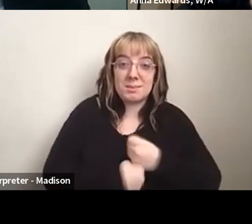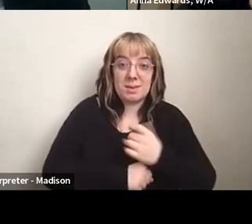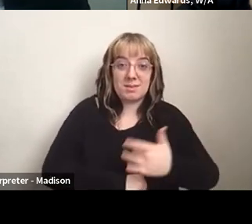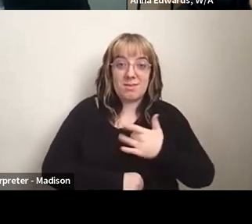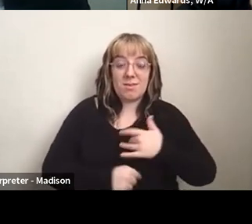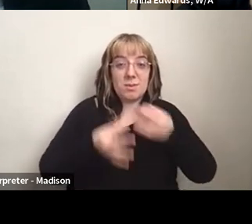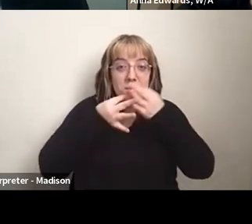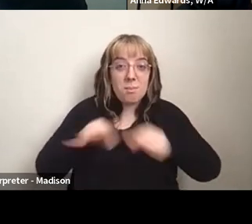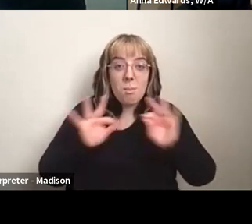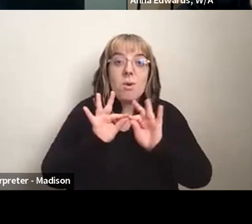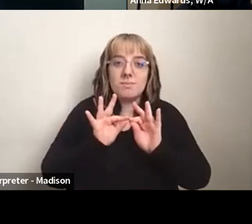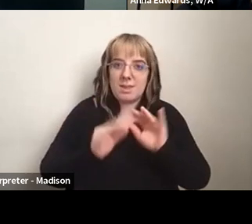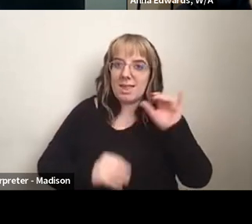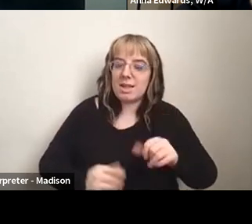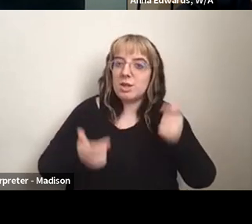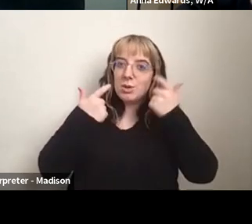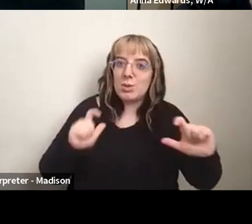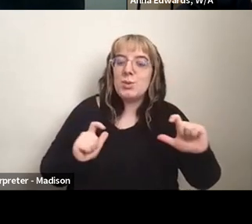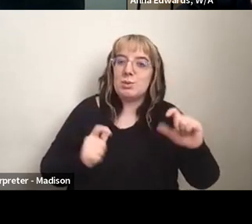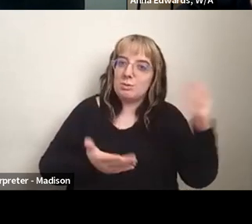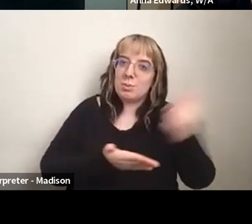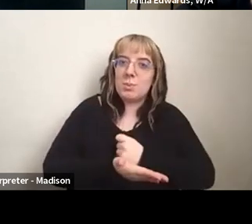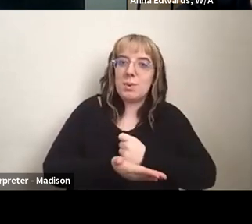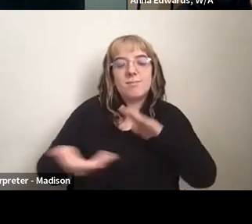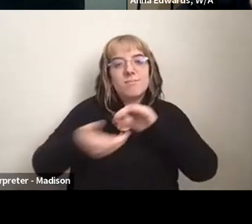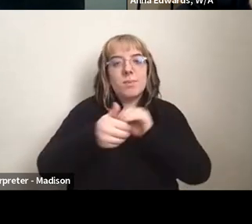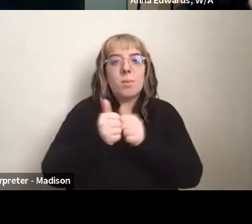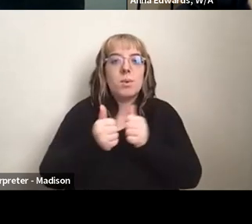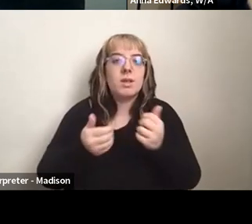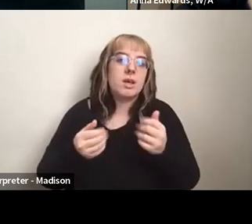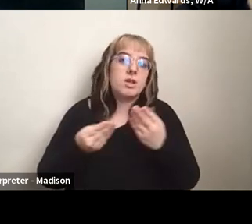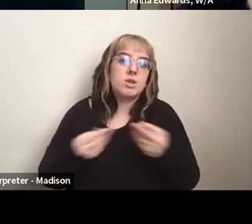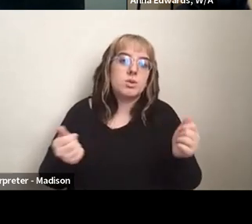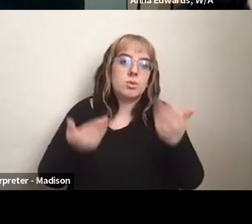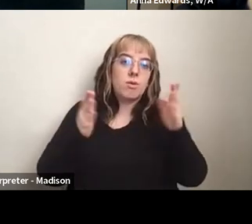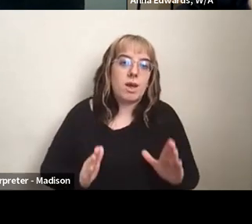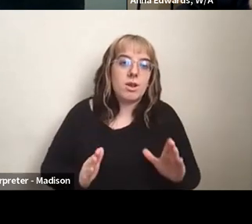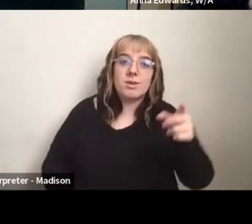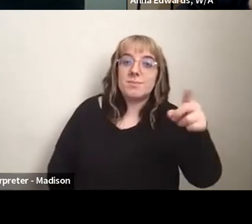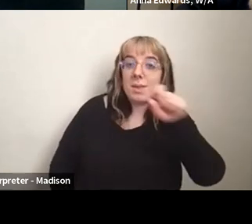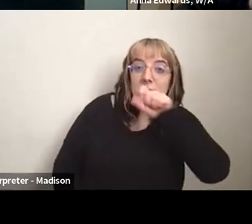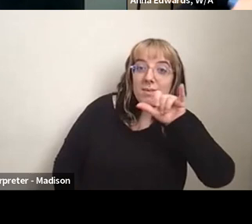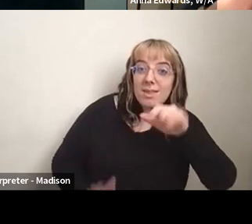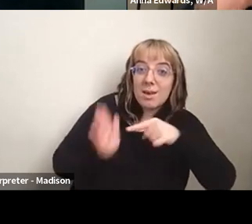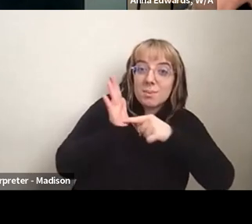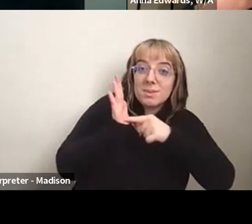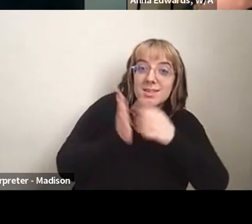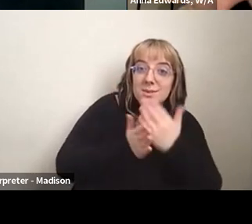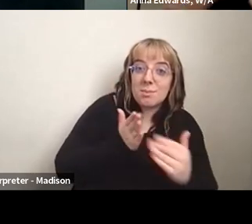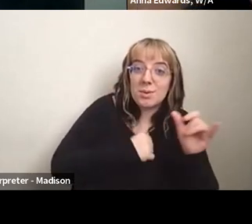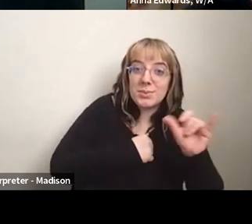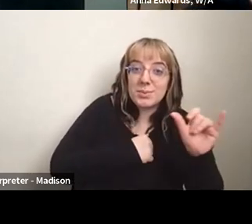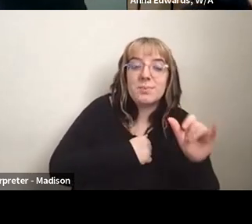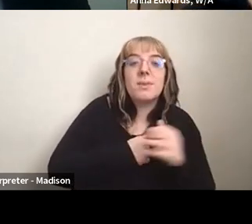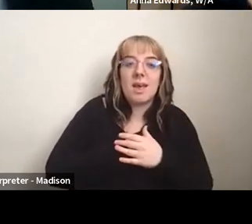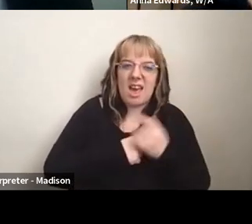that's been a real big win, partnering with our solution providers. I love that representation piece. And I think you even